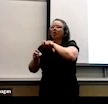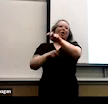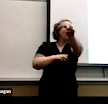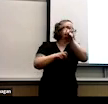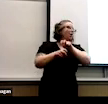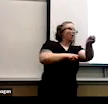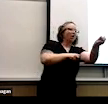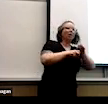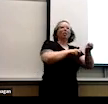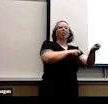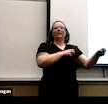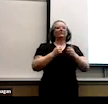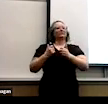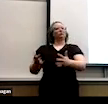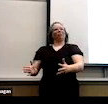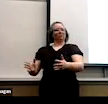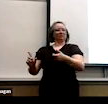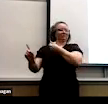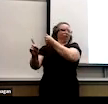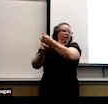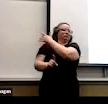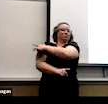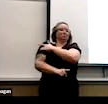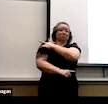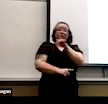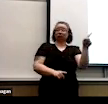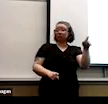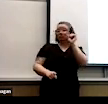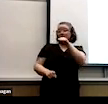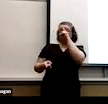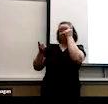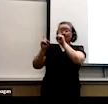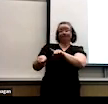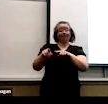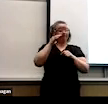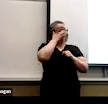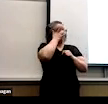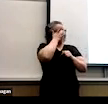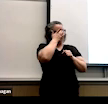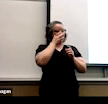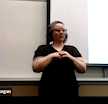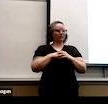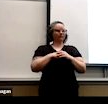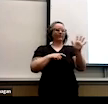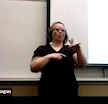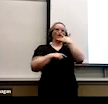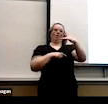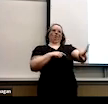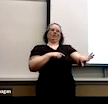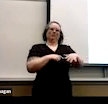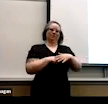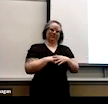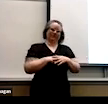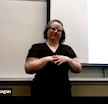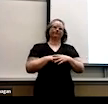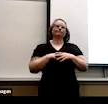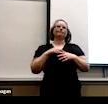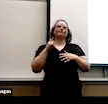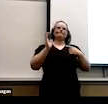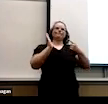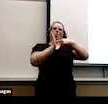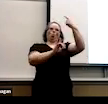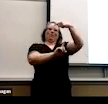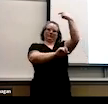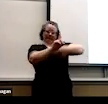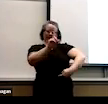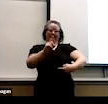the adult side. Yeah, I agree. And so as you know, we have now a joint clinic once a month with Dr. Debicki, who comes over